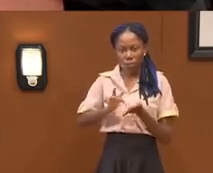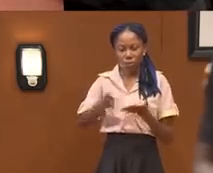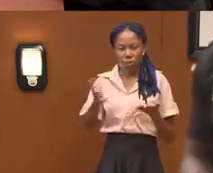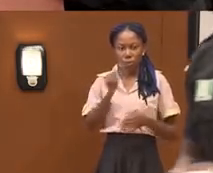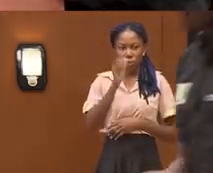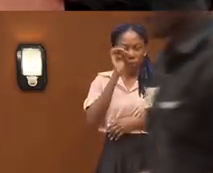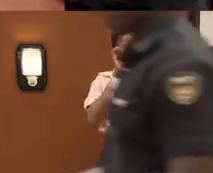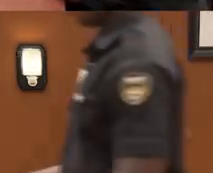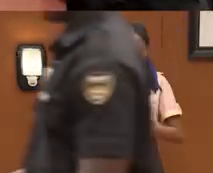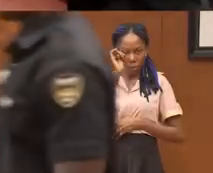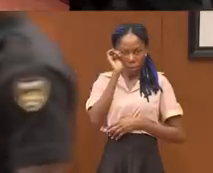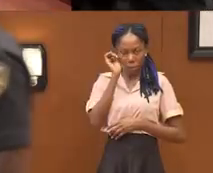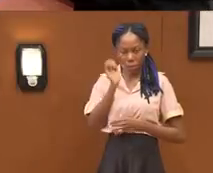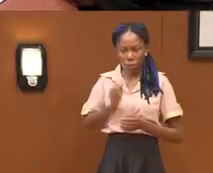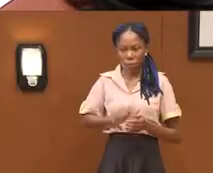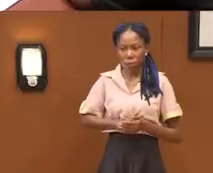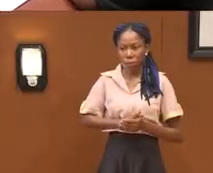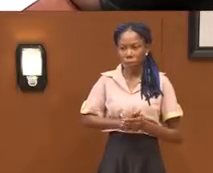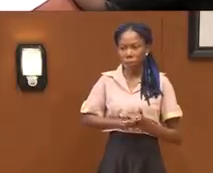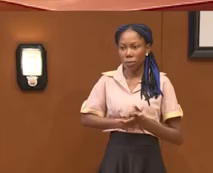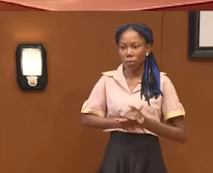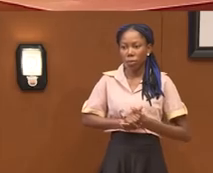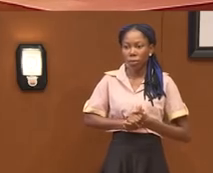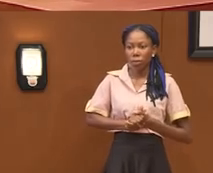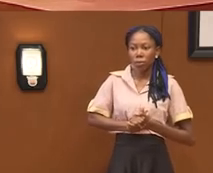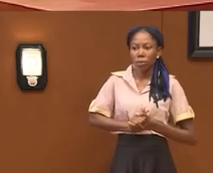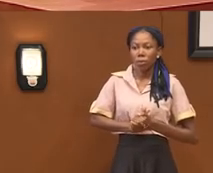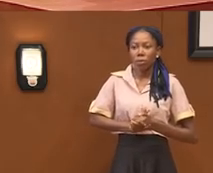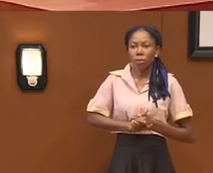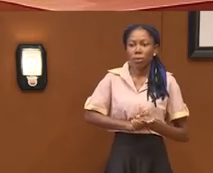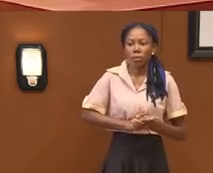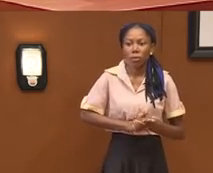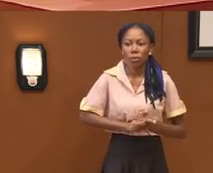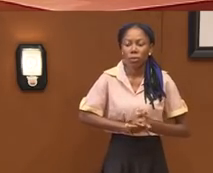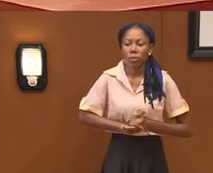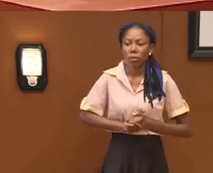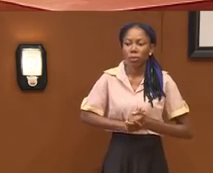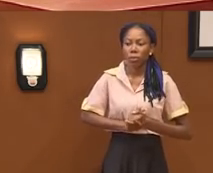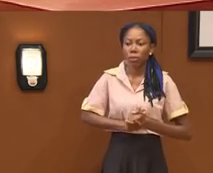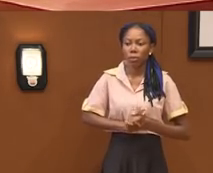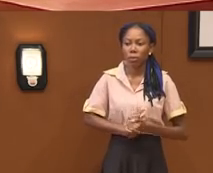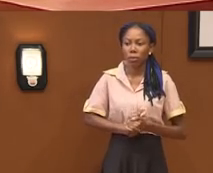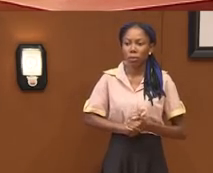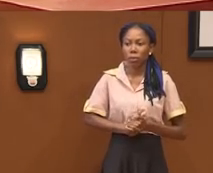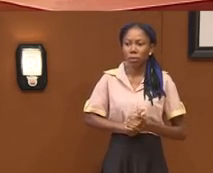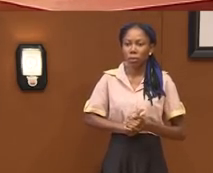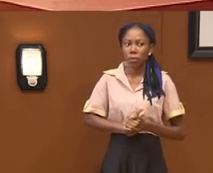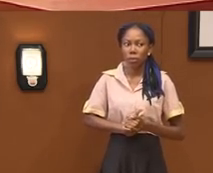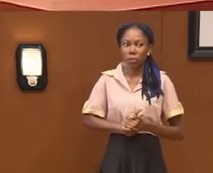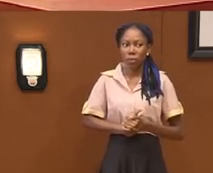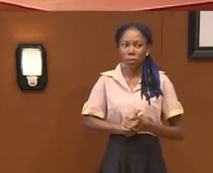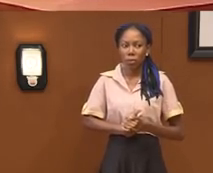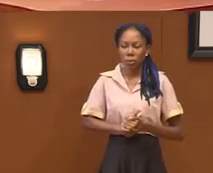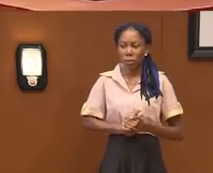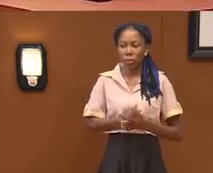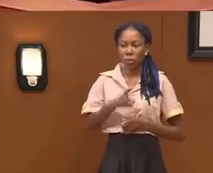reconcile. Give it to him. Okay. This is the first payment he paid when he packed in. You know what?